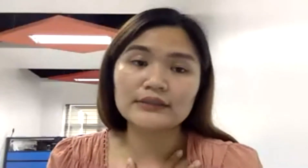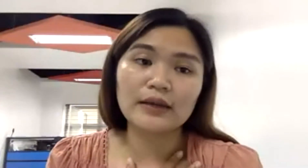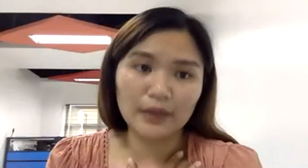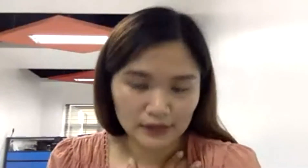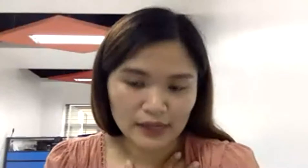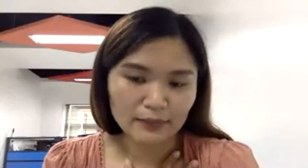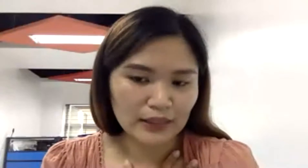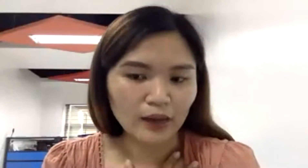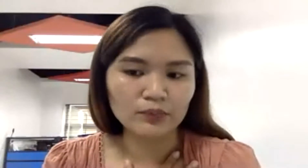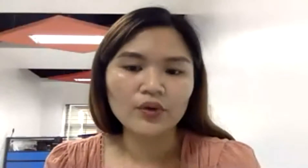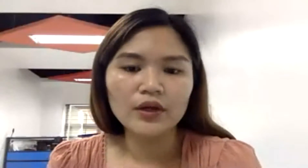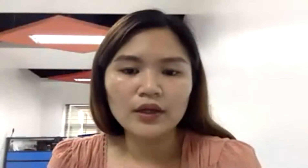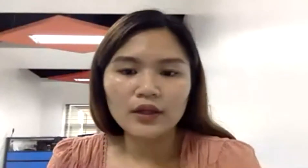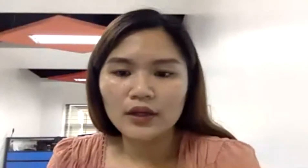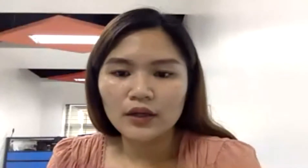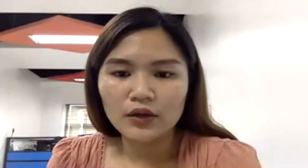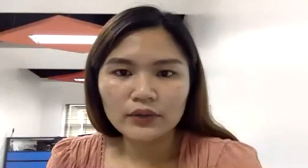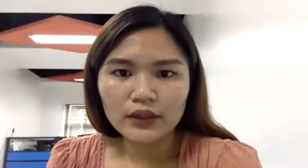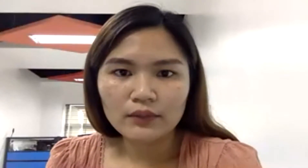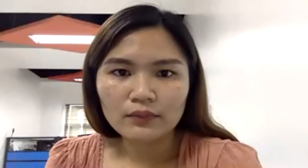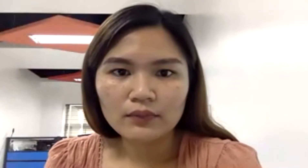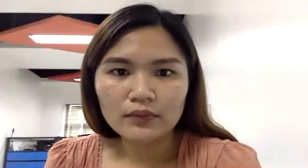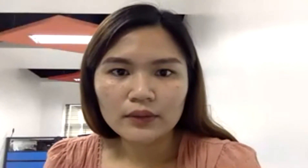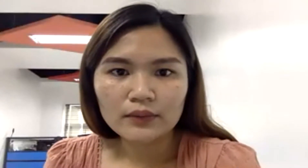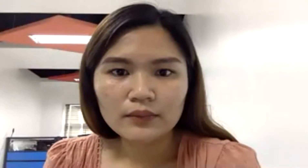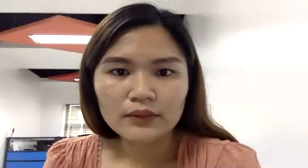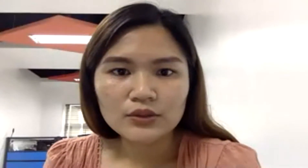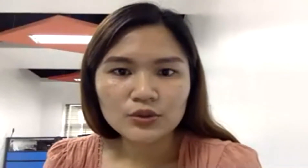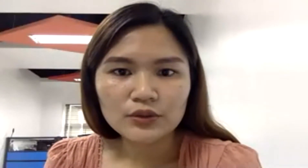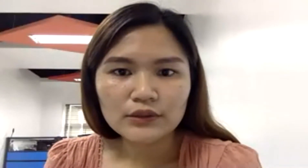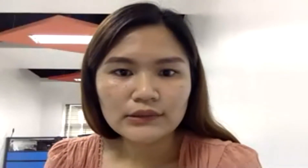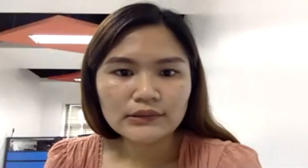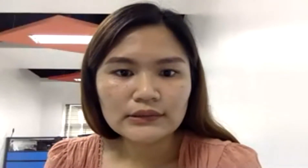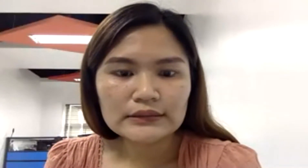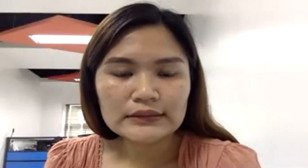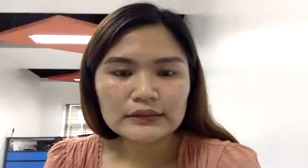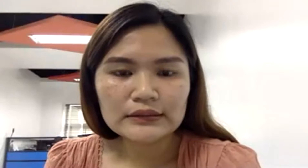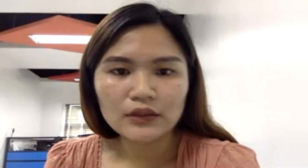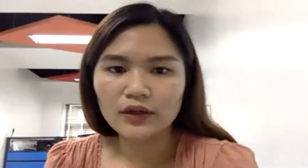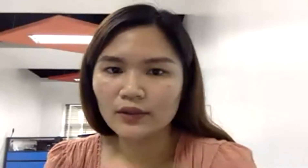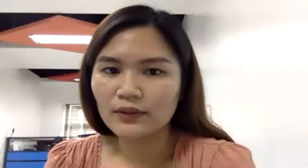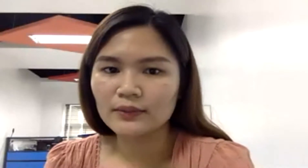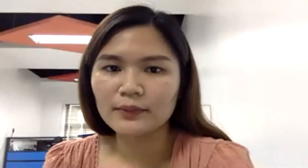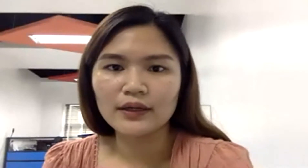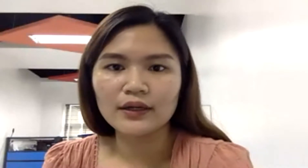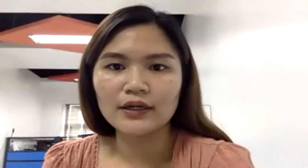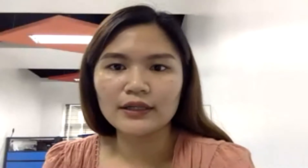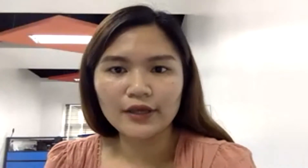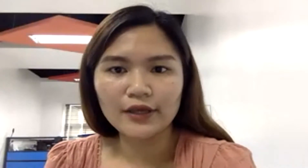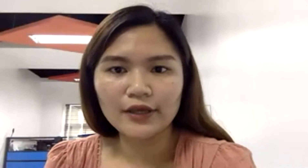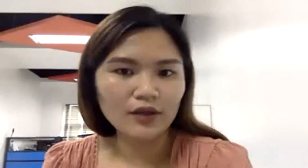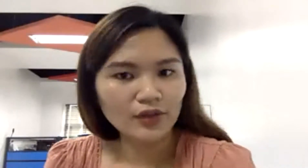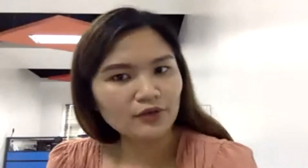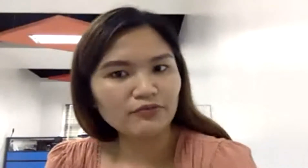NCR, kahit sa amin na lang po. Okay, more questions. Okay, wala na mga